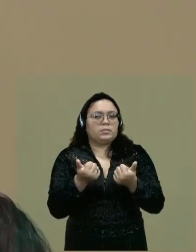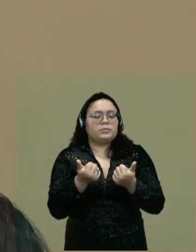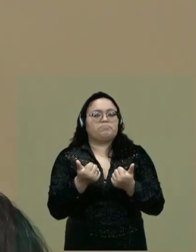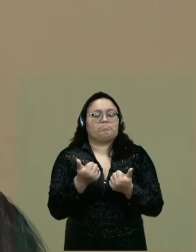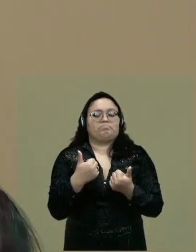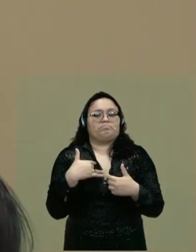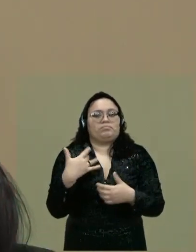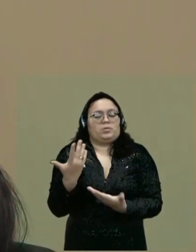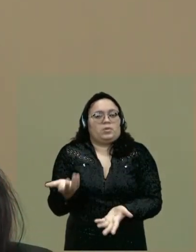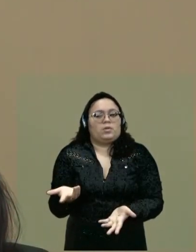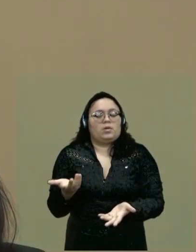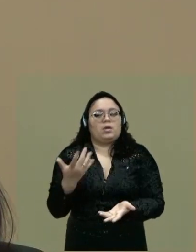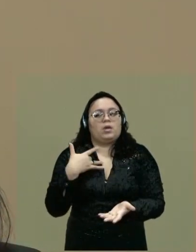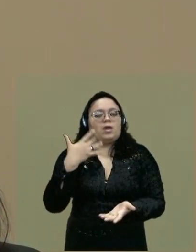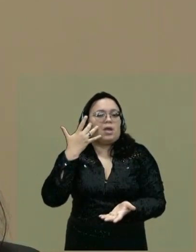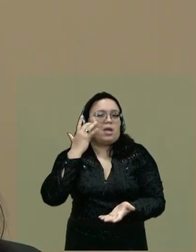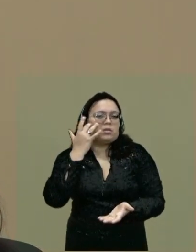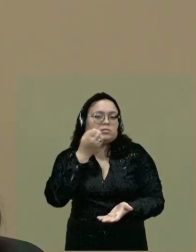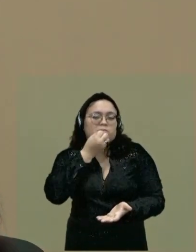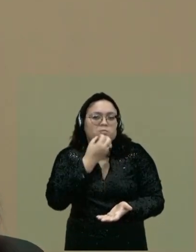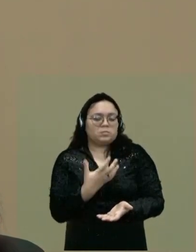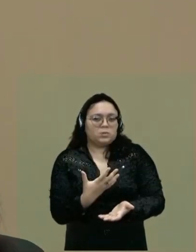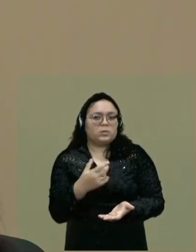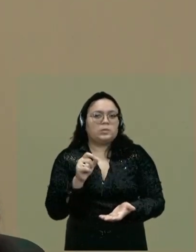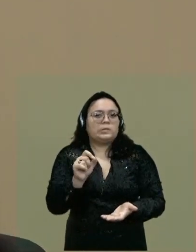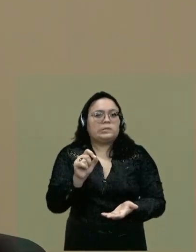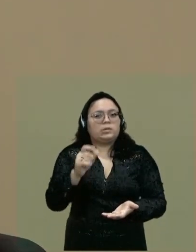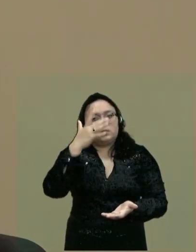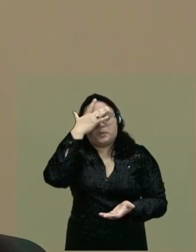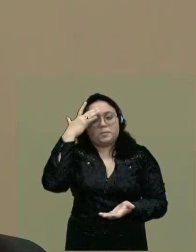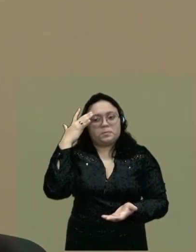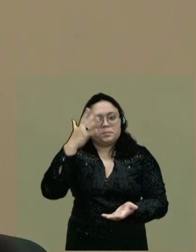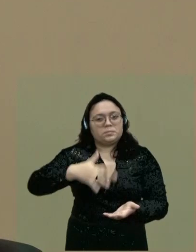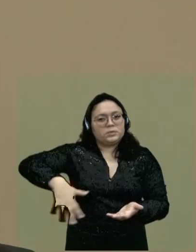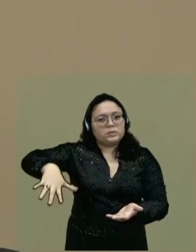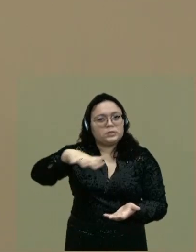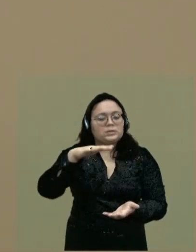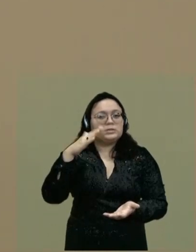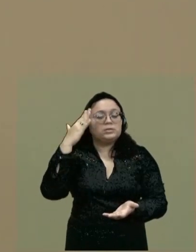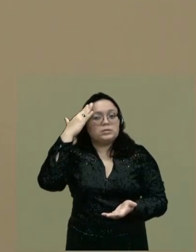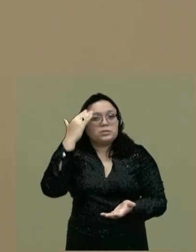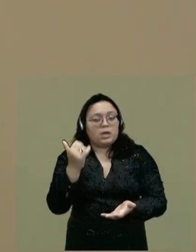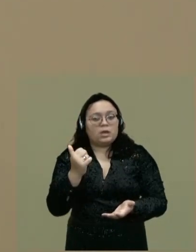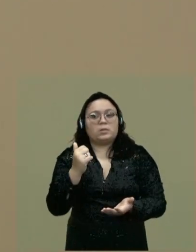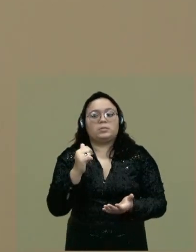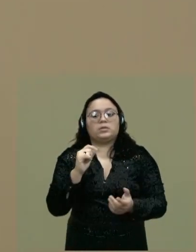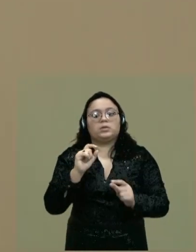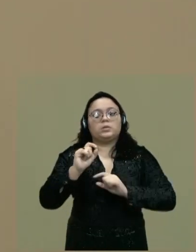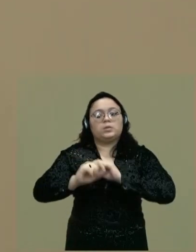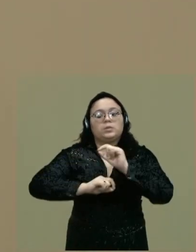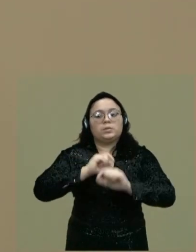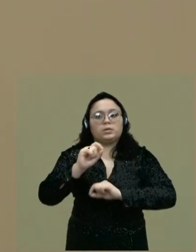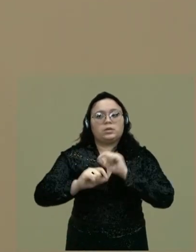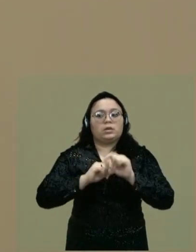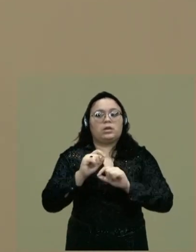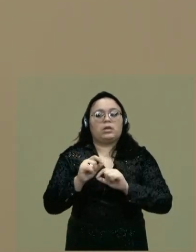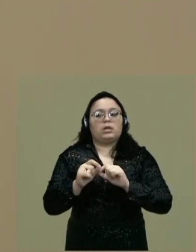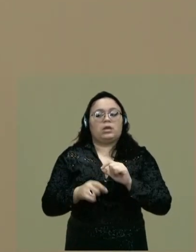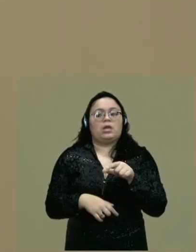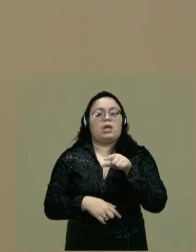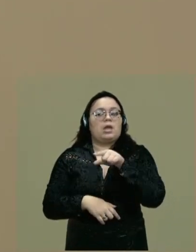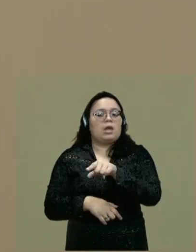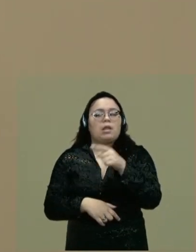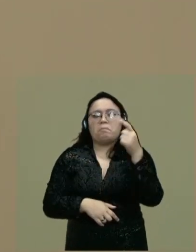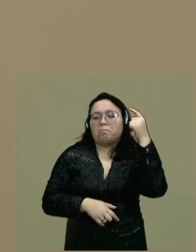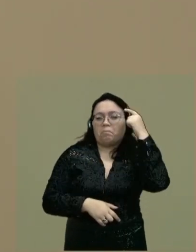here to know if you are foreseeing any cooperation with Brazil, especially